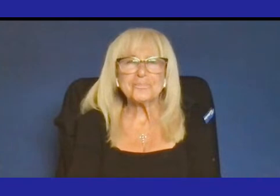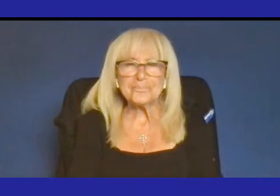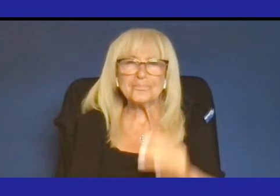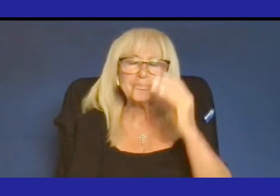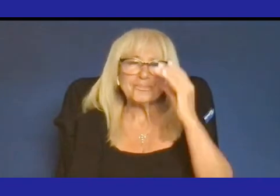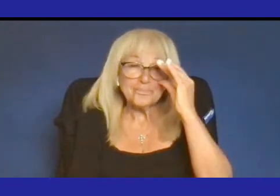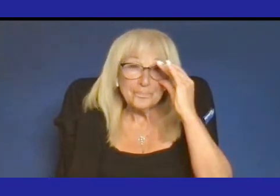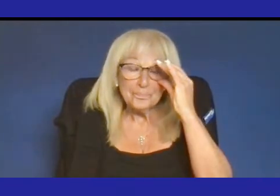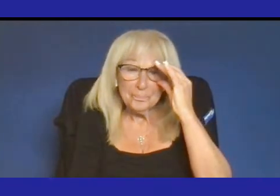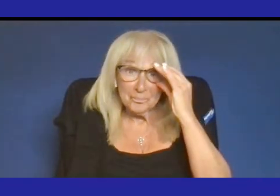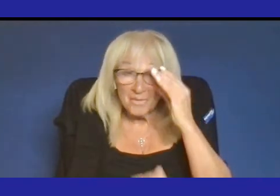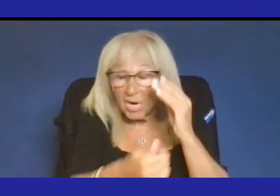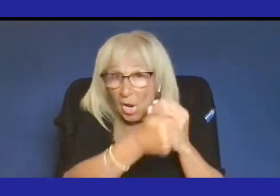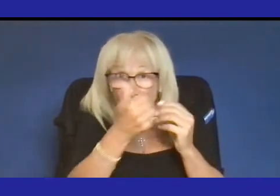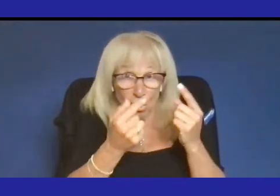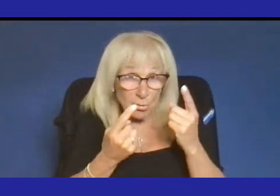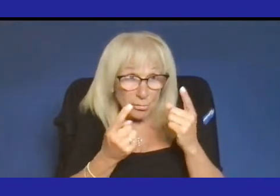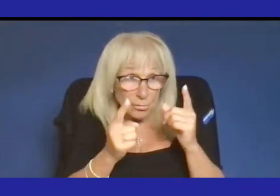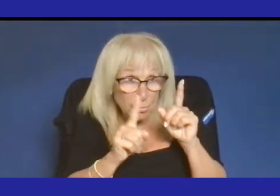Anything else? No, that's, Okay.